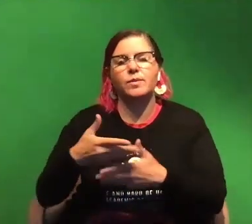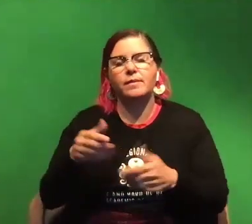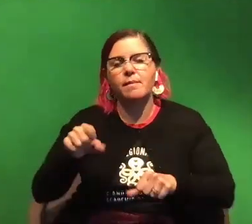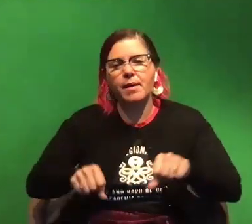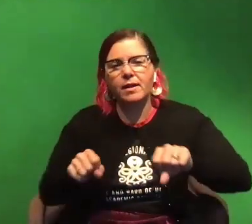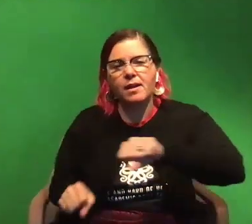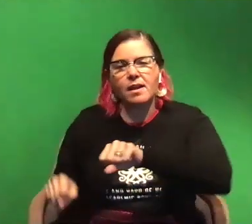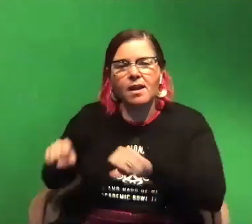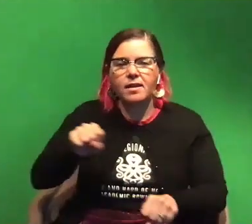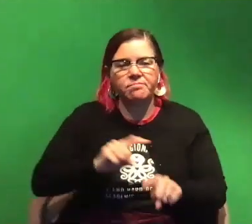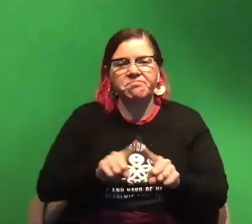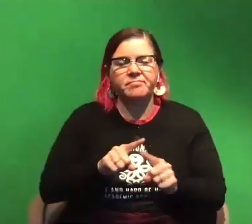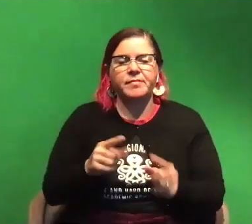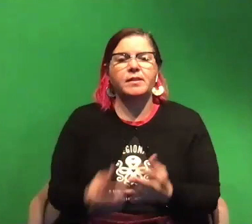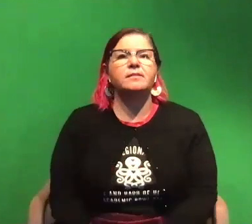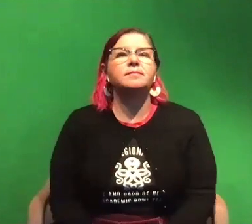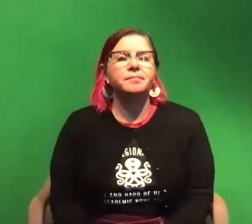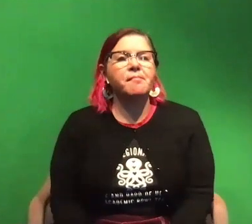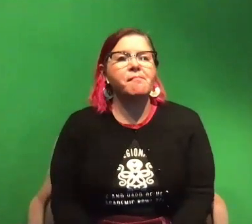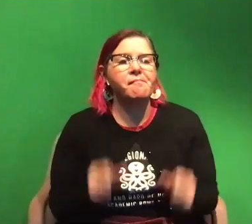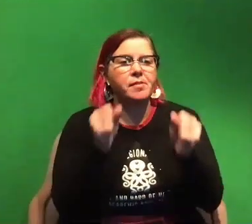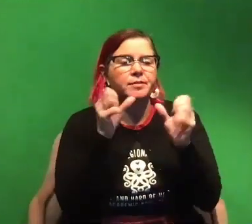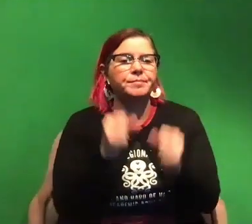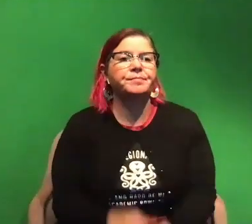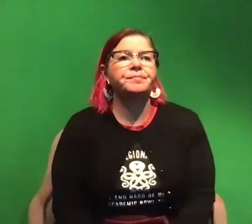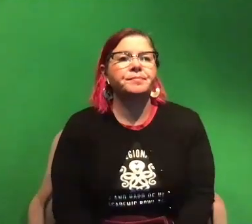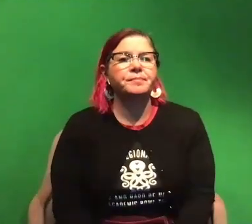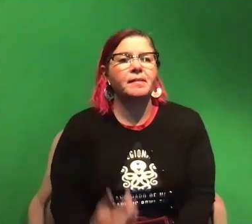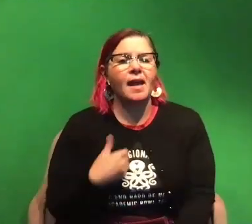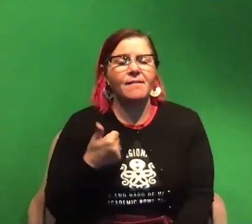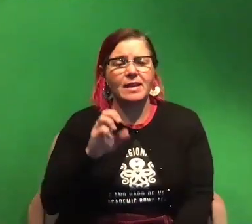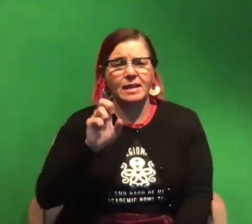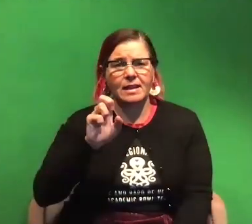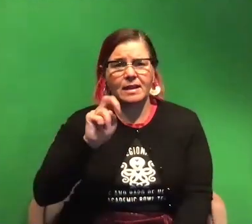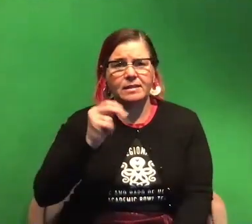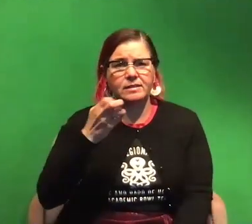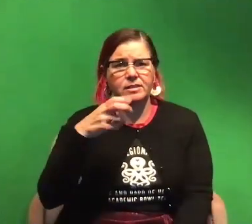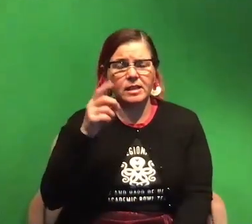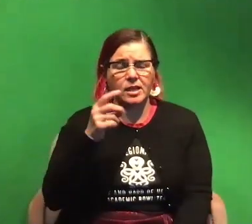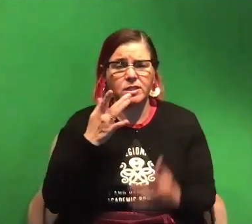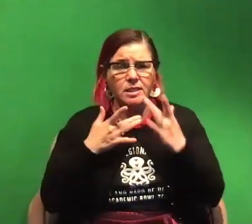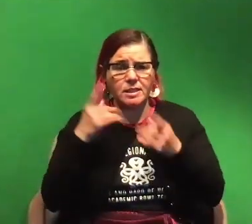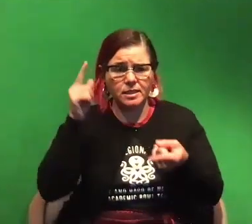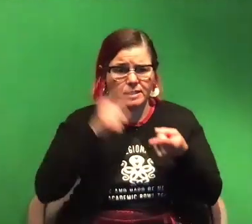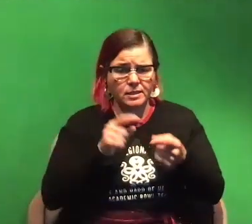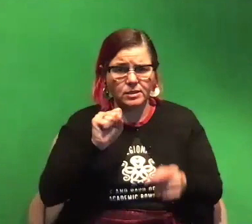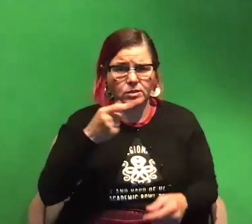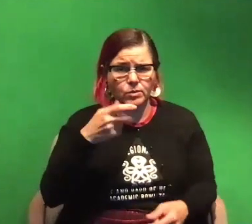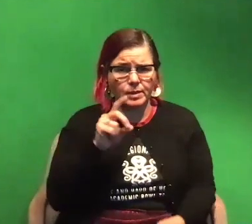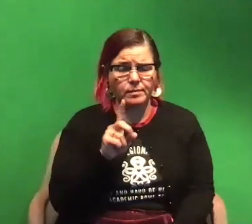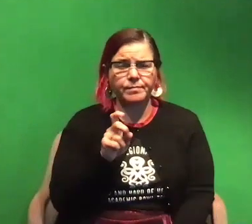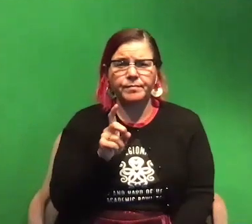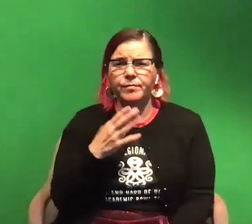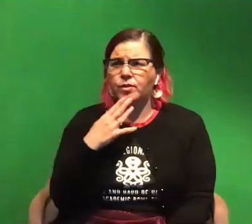that kind of fun stuff. Awesome. Are there any endangered squid? That's a really good question.